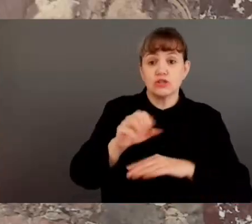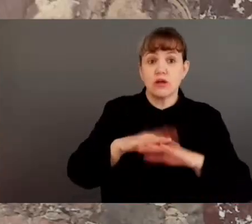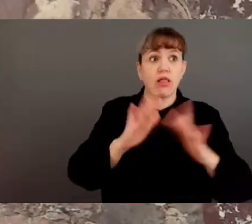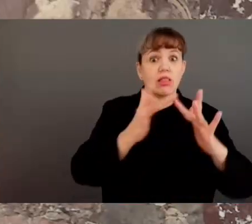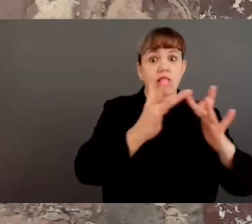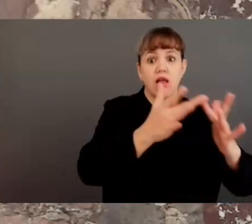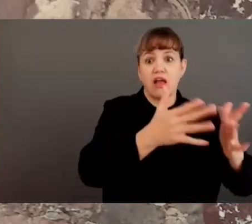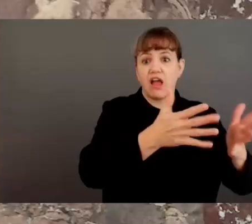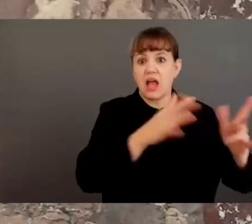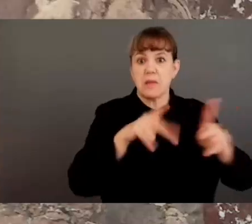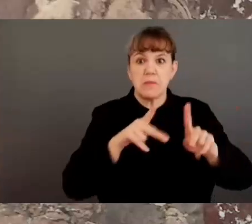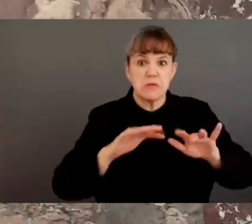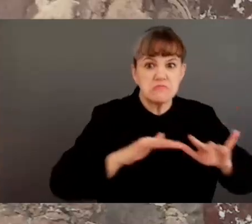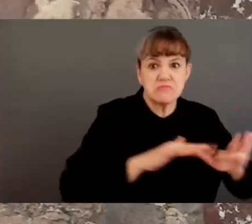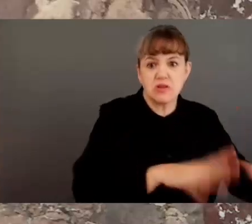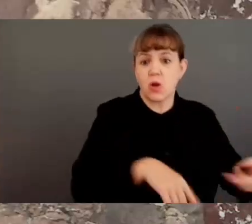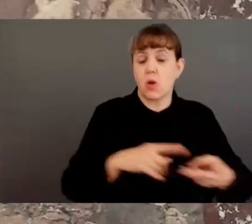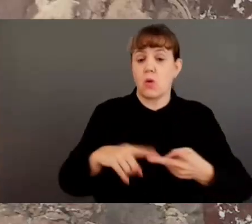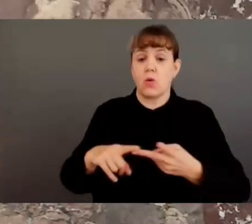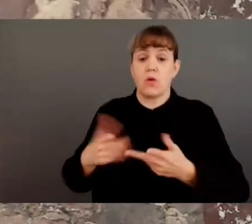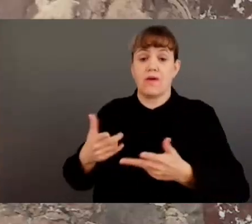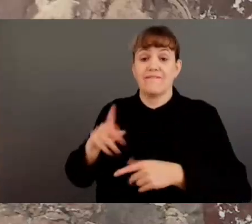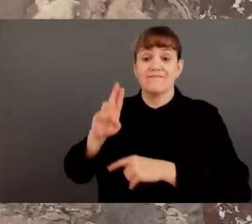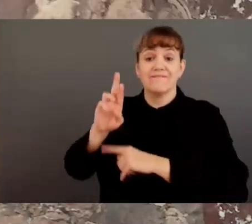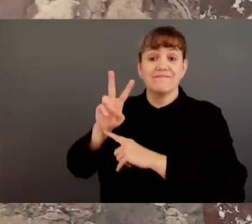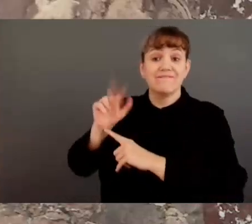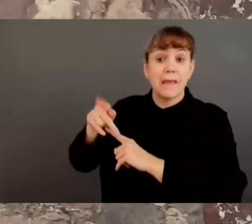for who they are. All of us